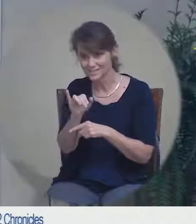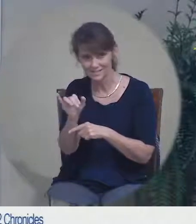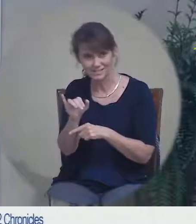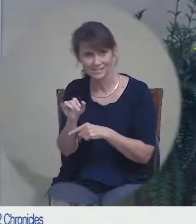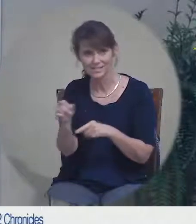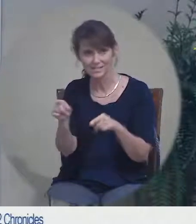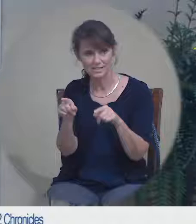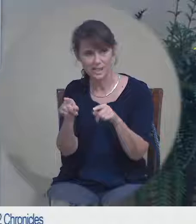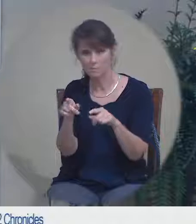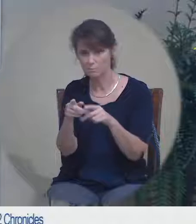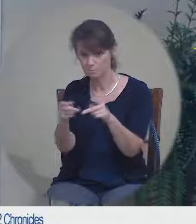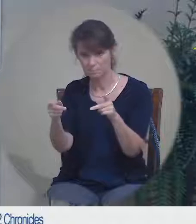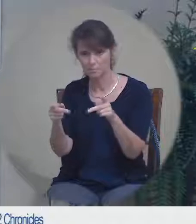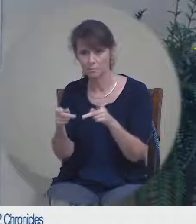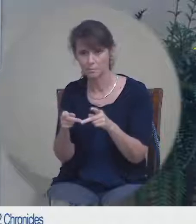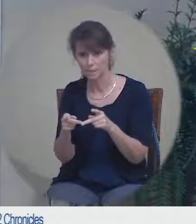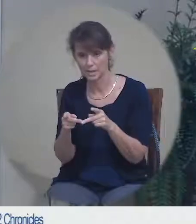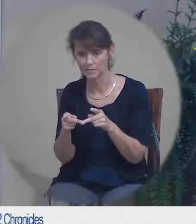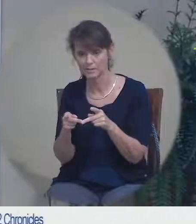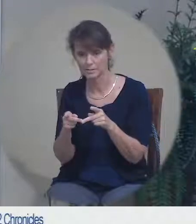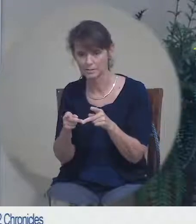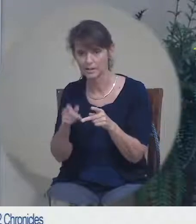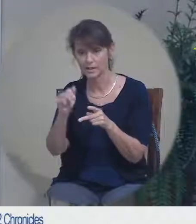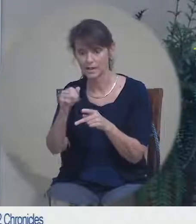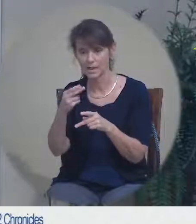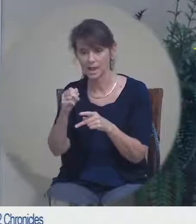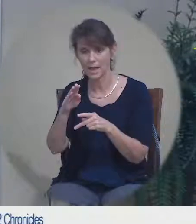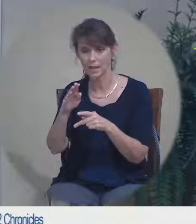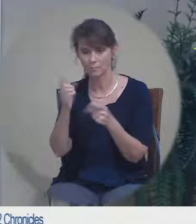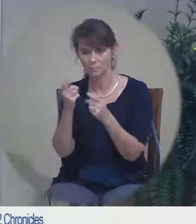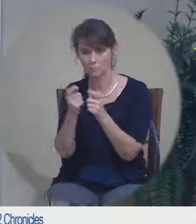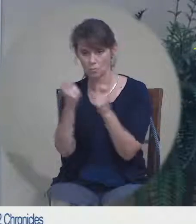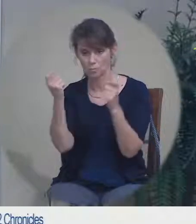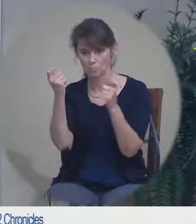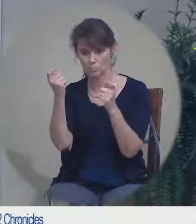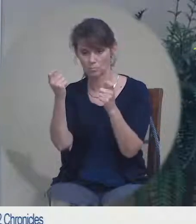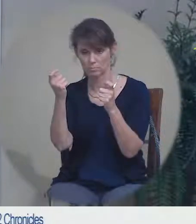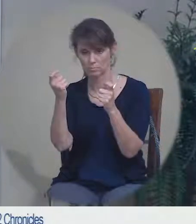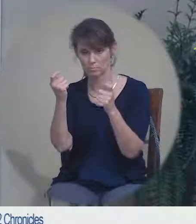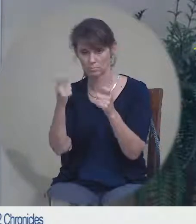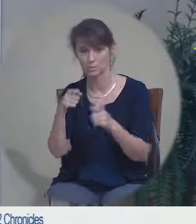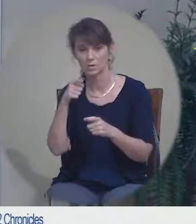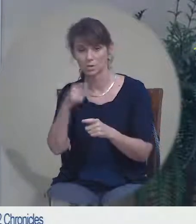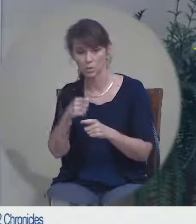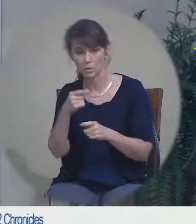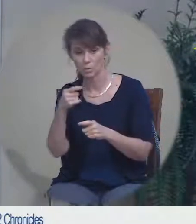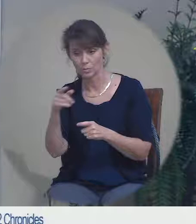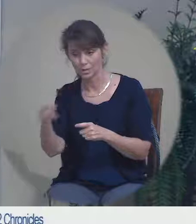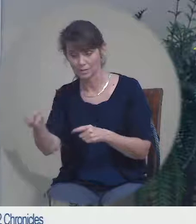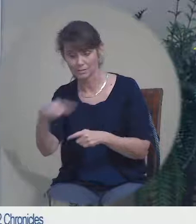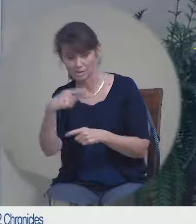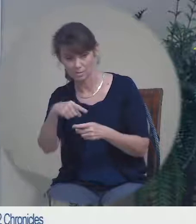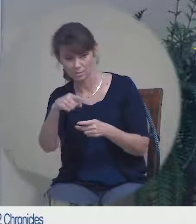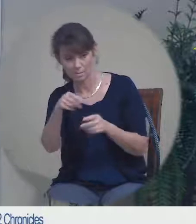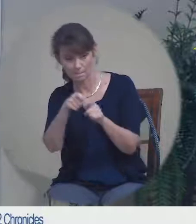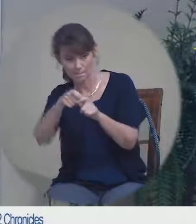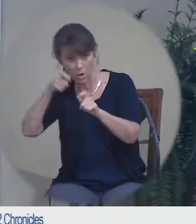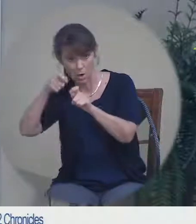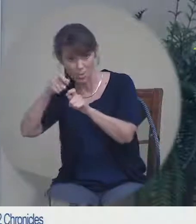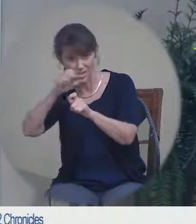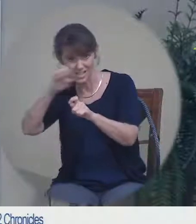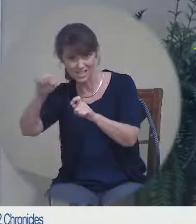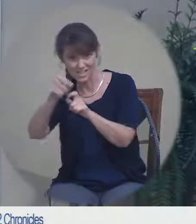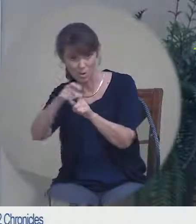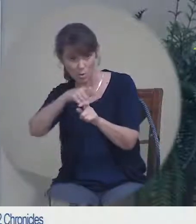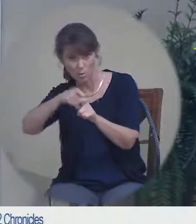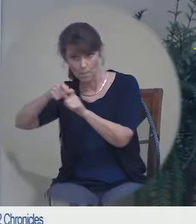Syria. But what he's really saying is shoot this bow and you're going to get this relief. Times are going to be good again.